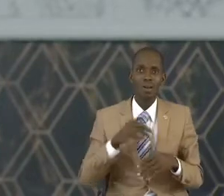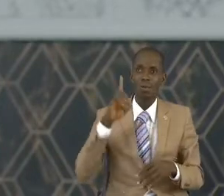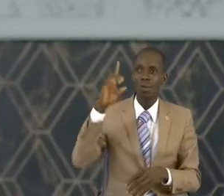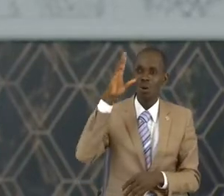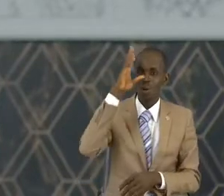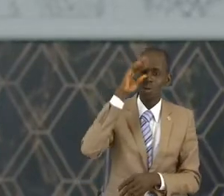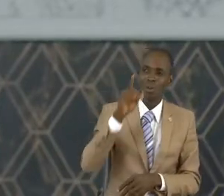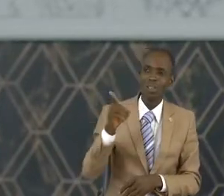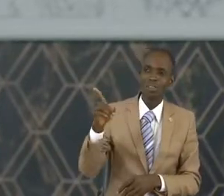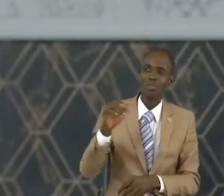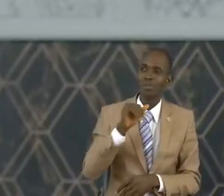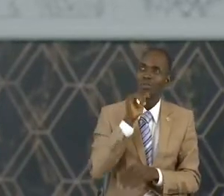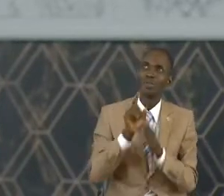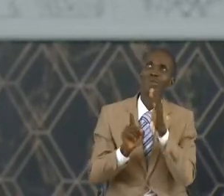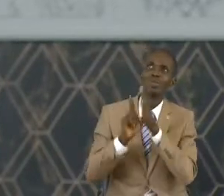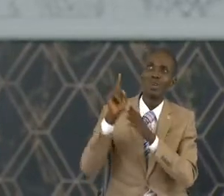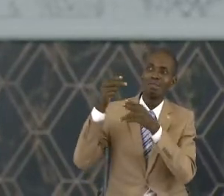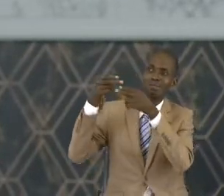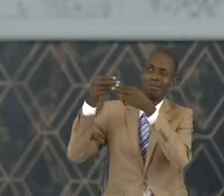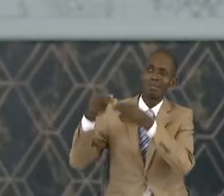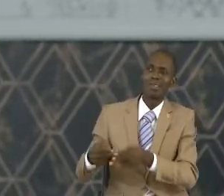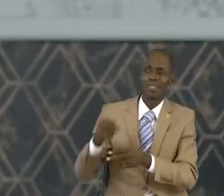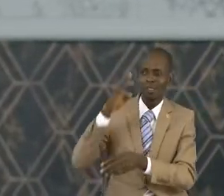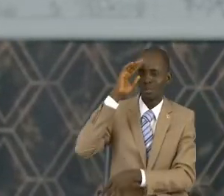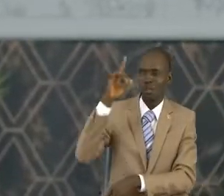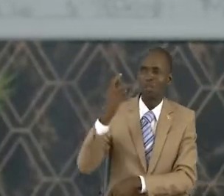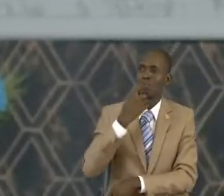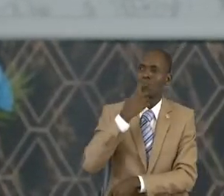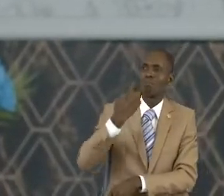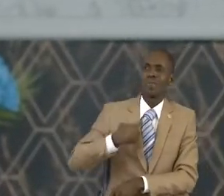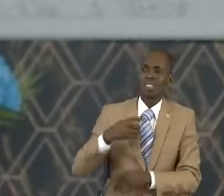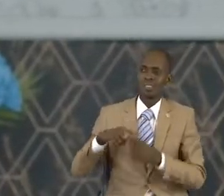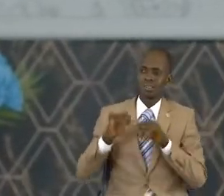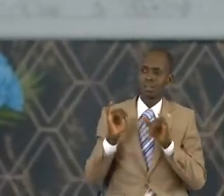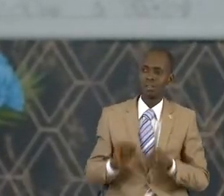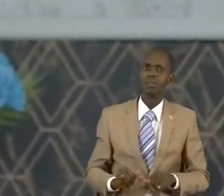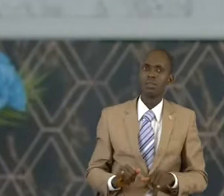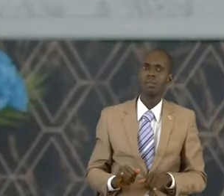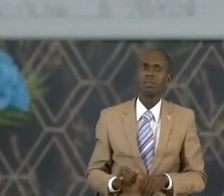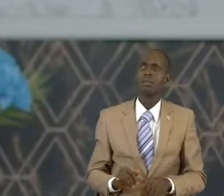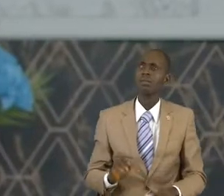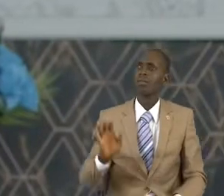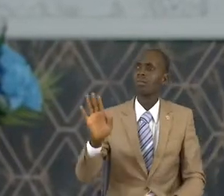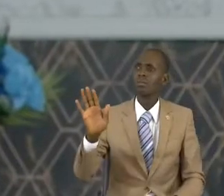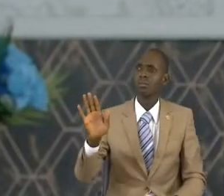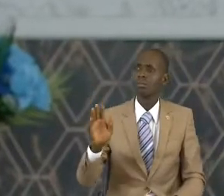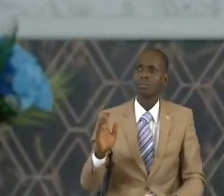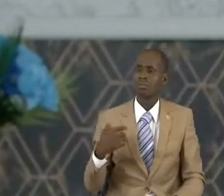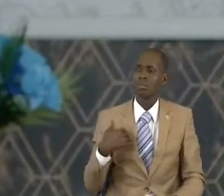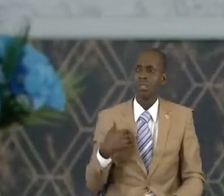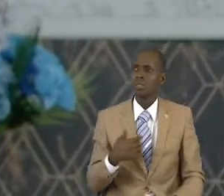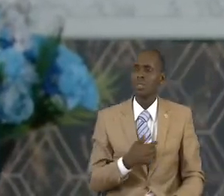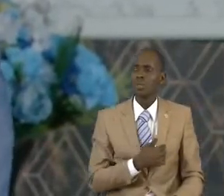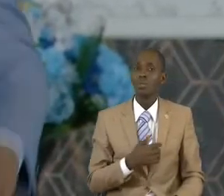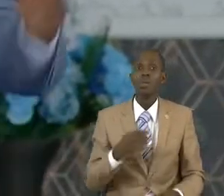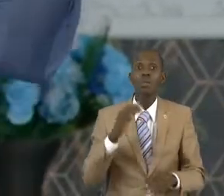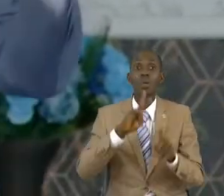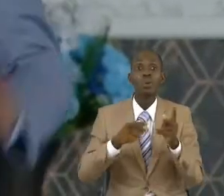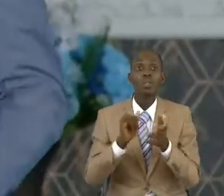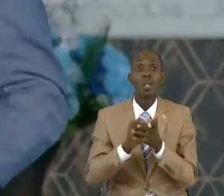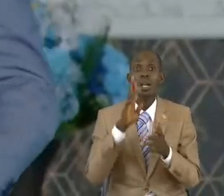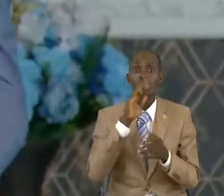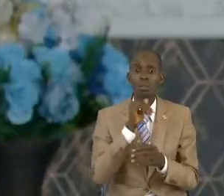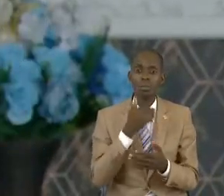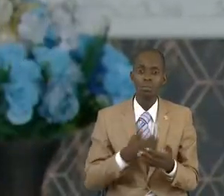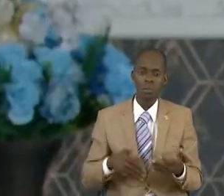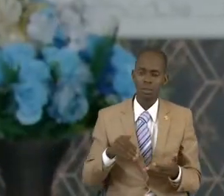is not even as tall as you are, and he says, stay there. Nominal Christian churchgoers who are not born again, no salvation, they say, what's he